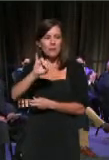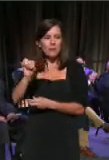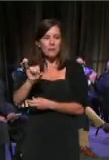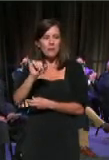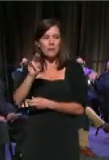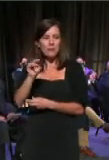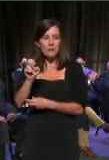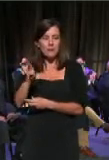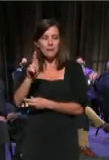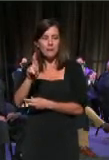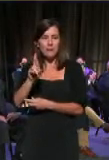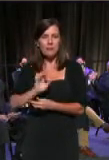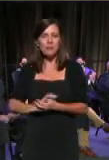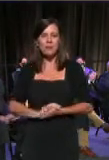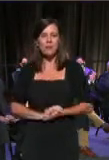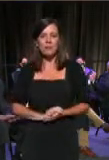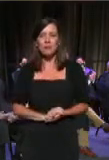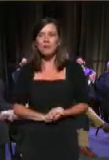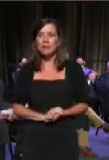Tilley.